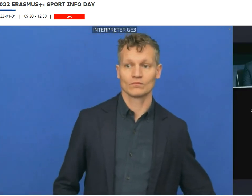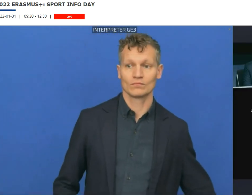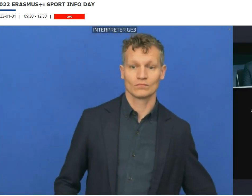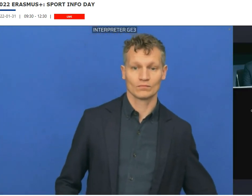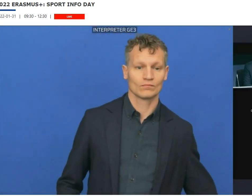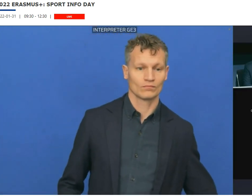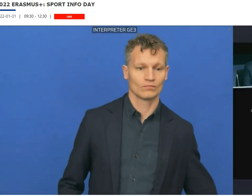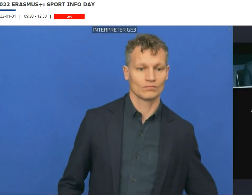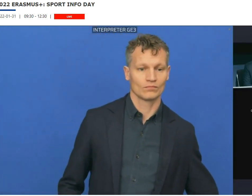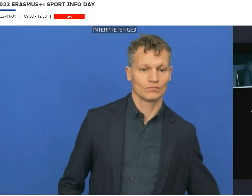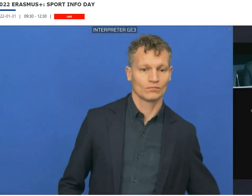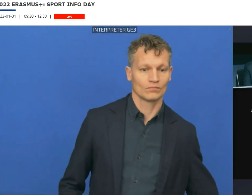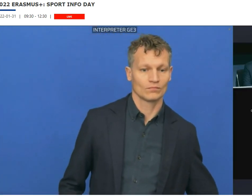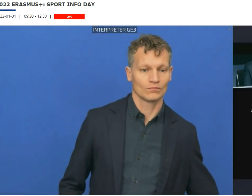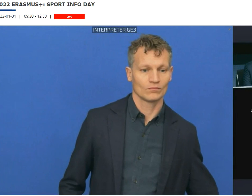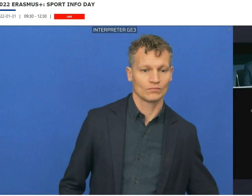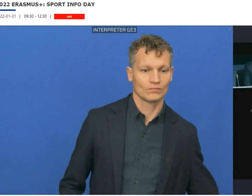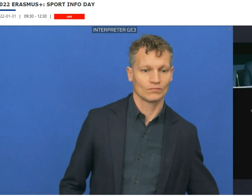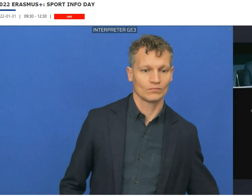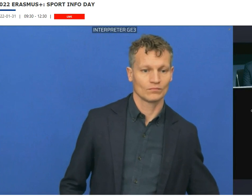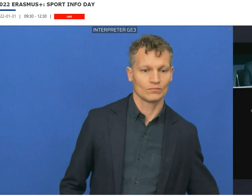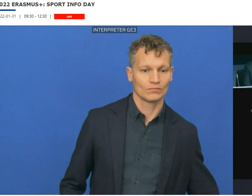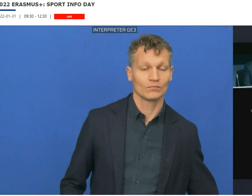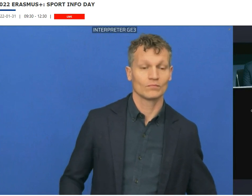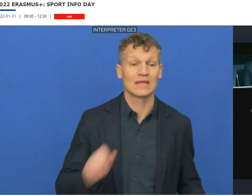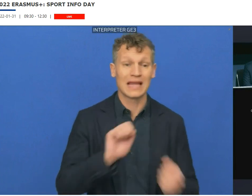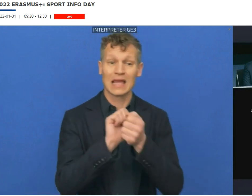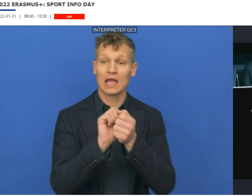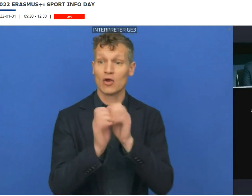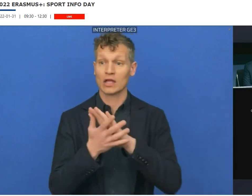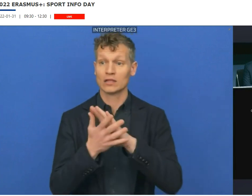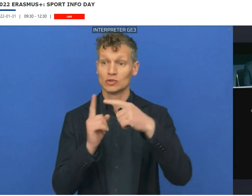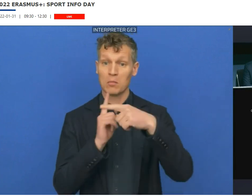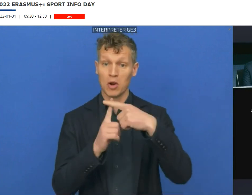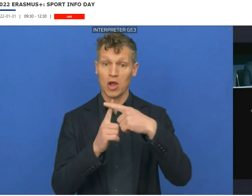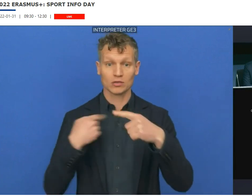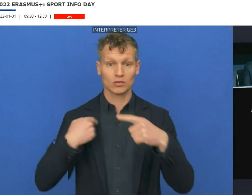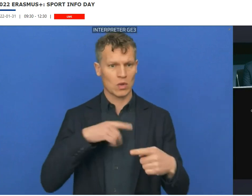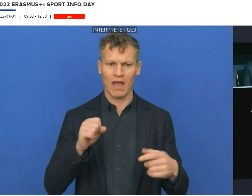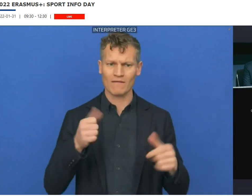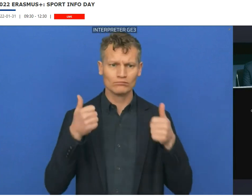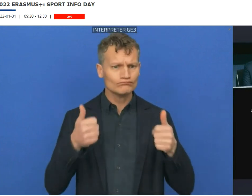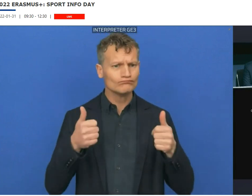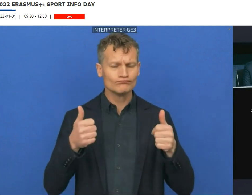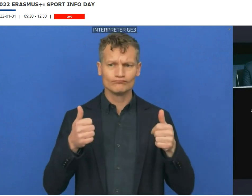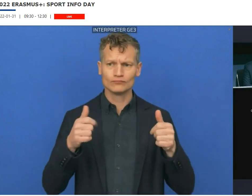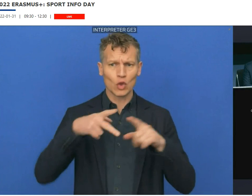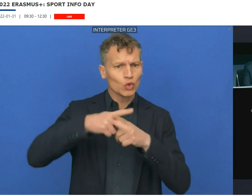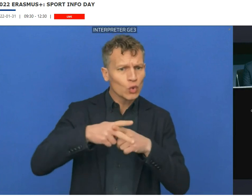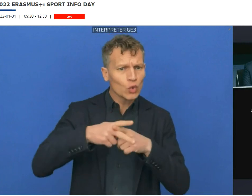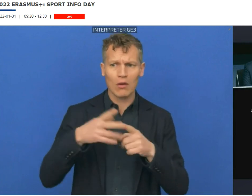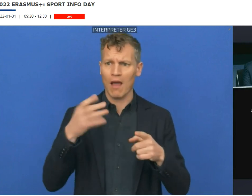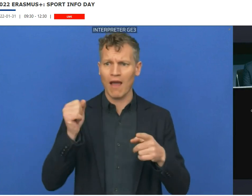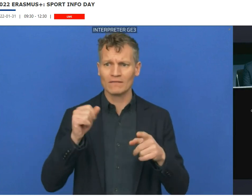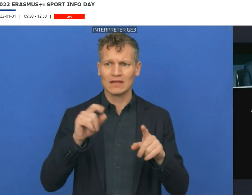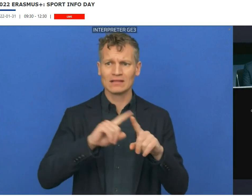with Erasmus+, we have a great tool. A tool which is here, which is there to help sport organizations and sport stakeholders to